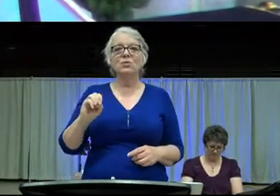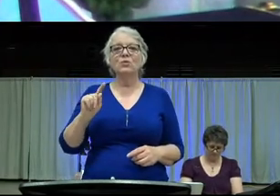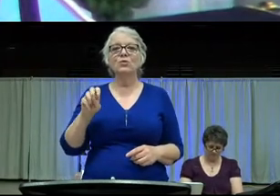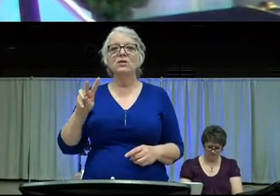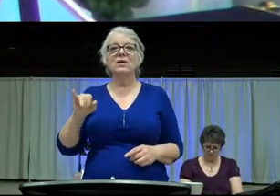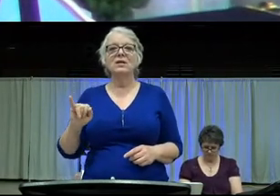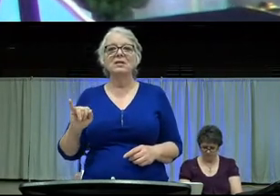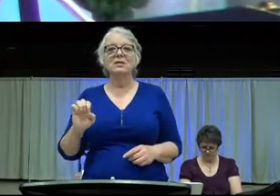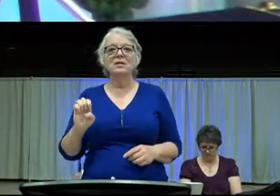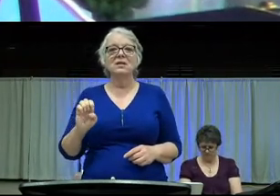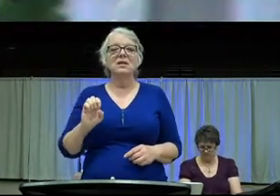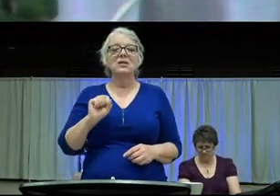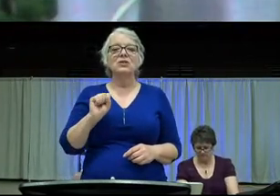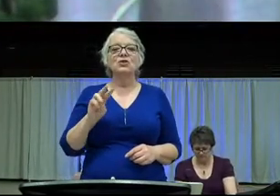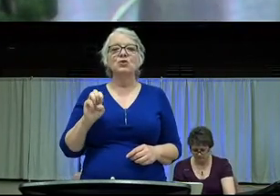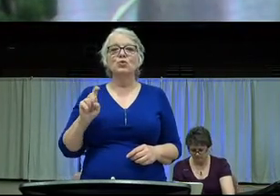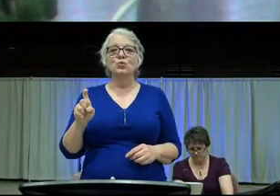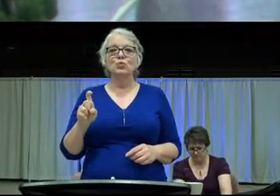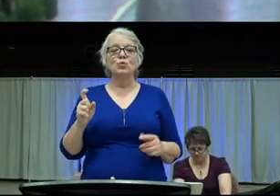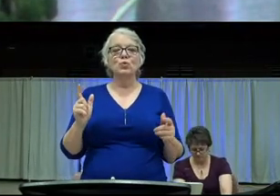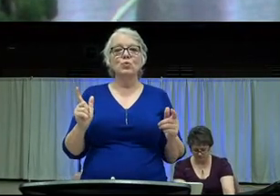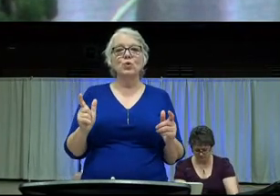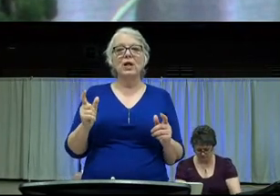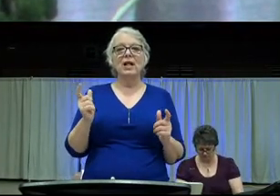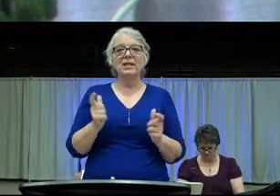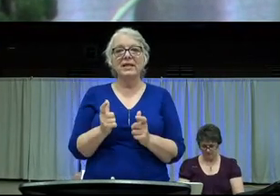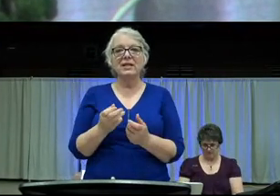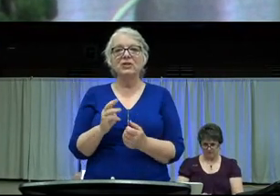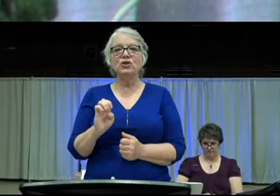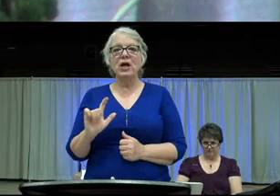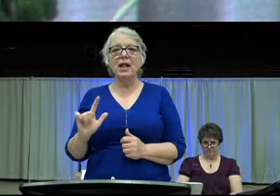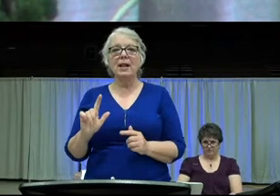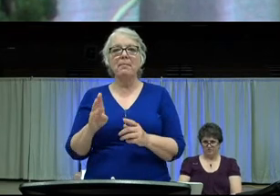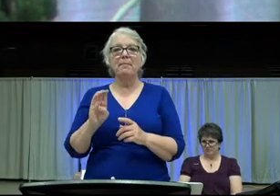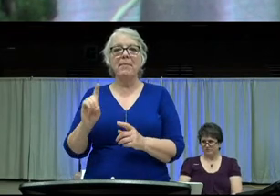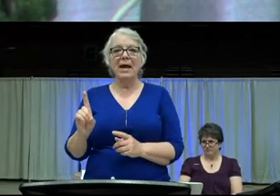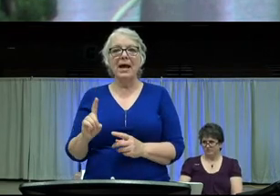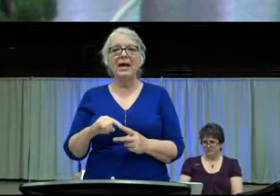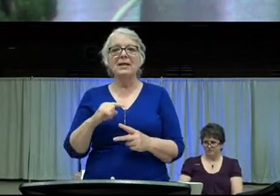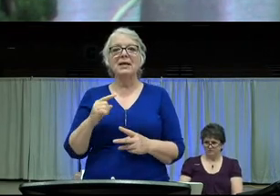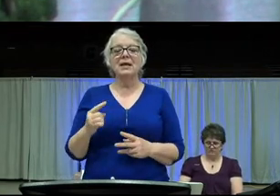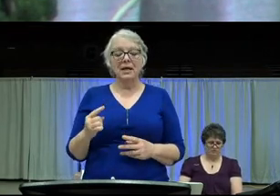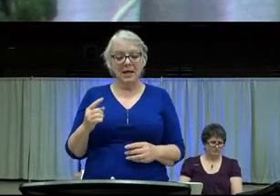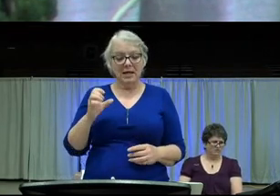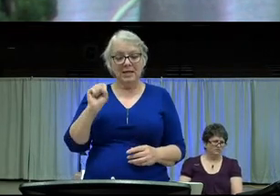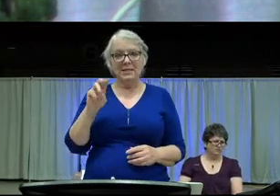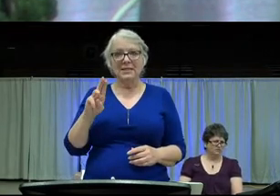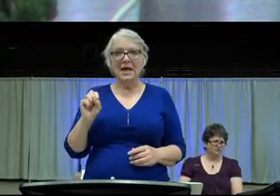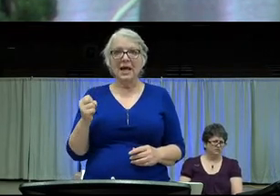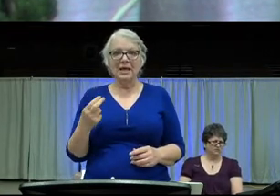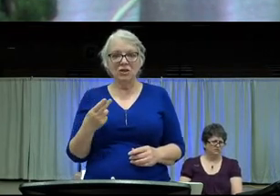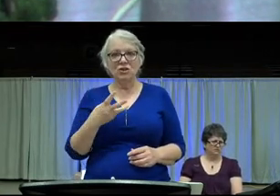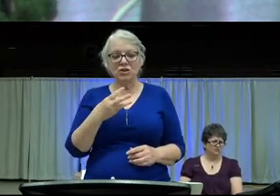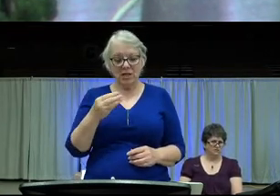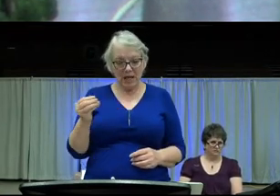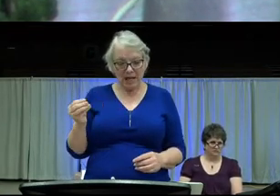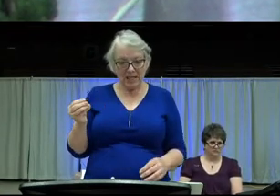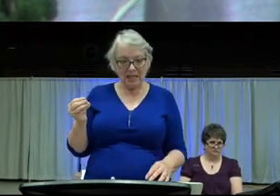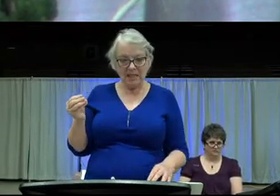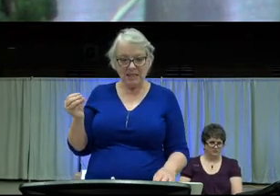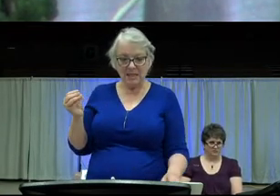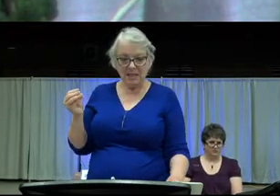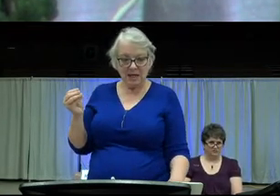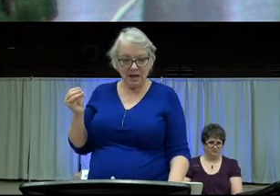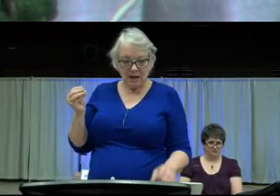Chippewa, Salish, and Ponderay. We acknowledge the historical displacement of Indigenous peoples while